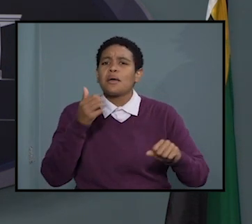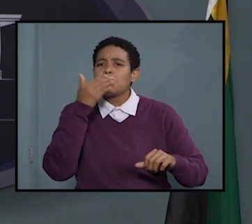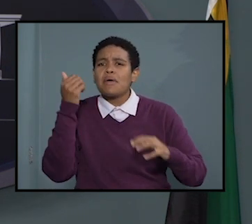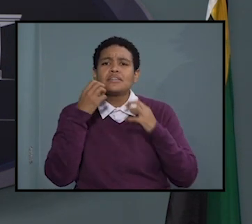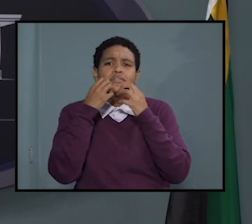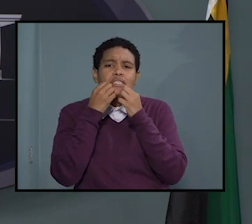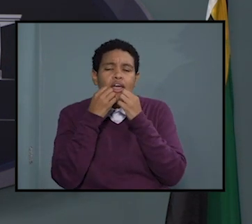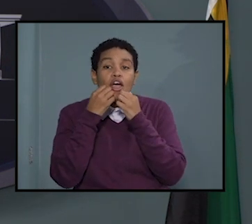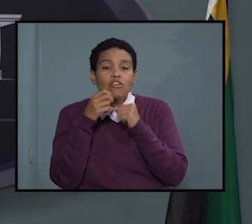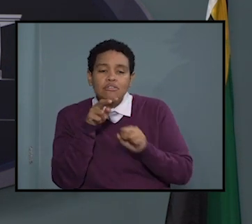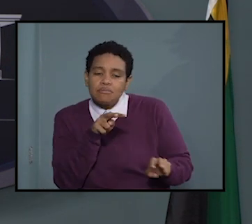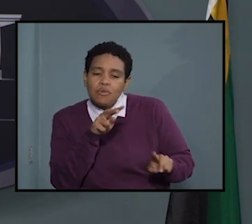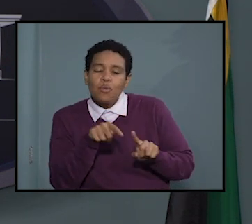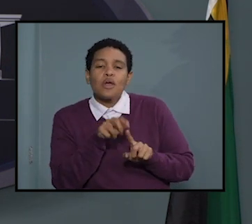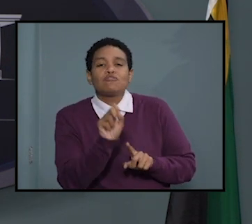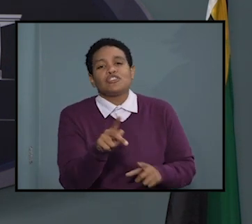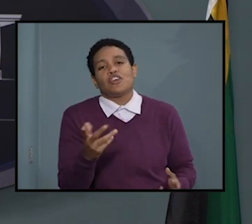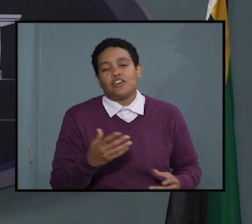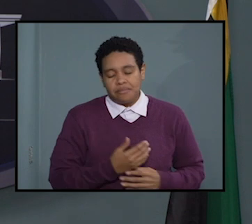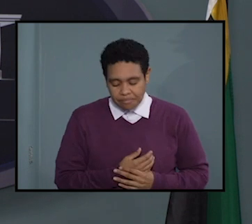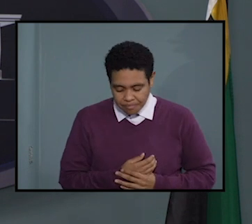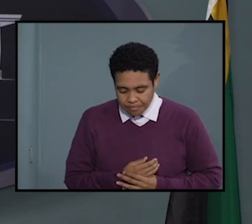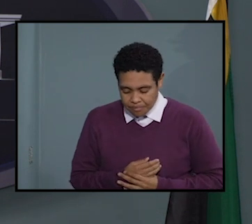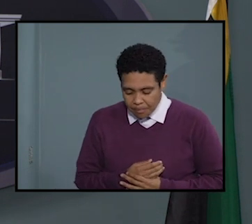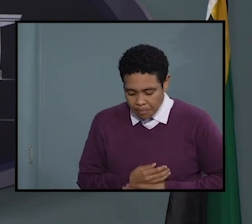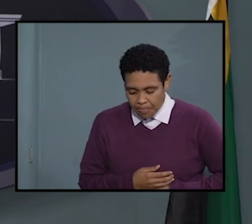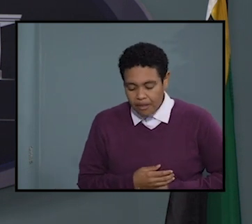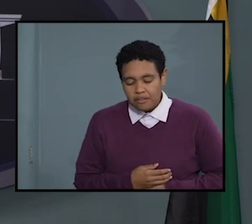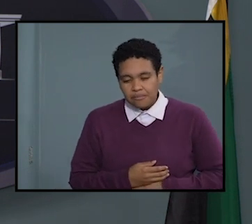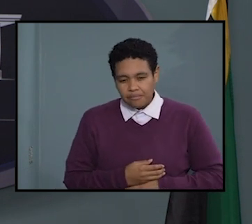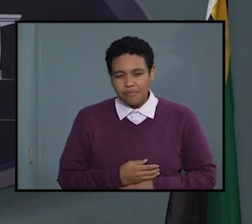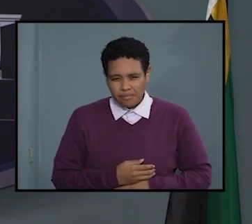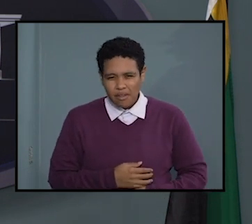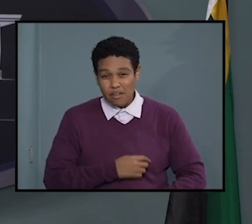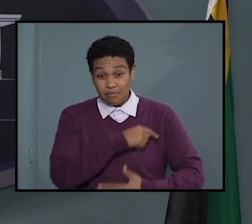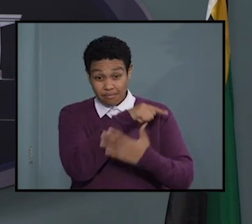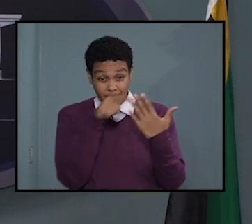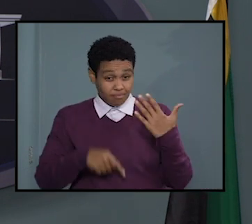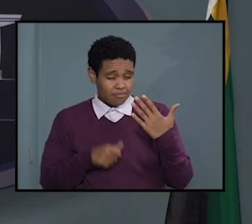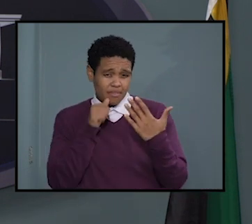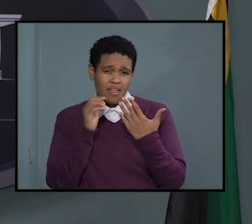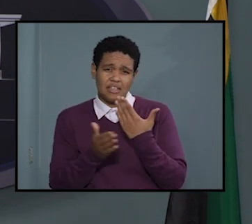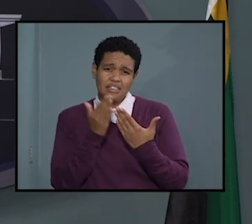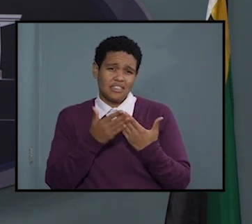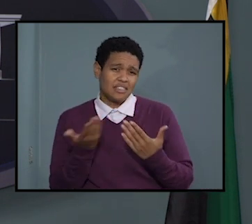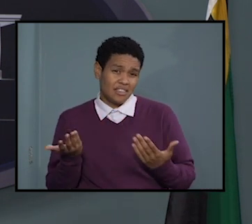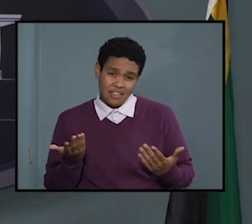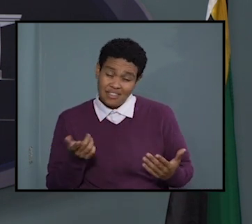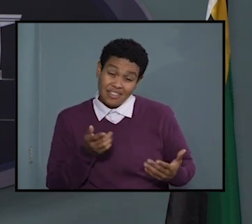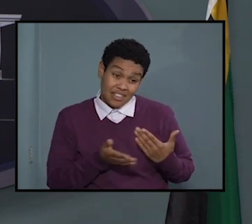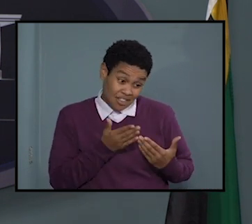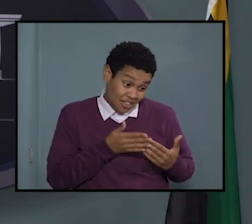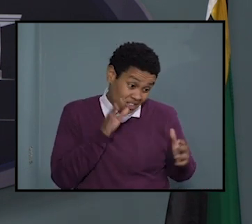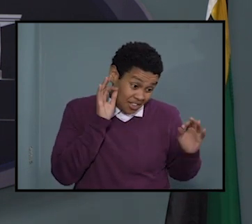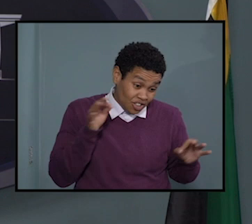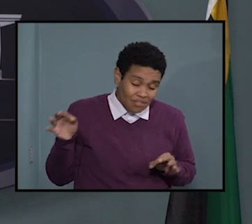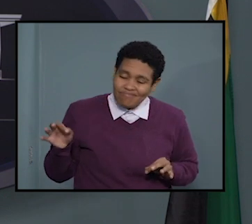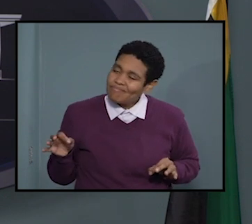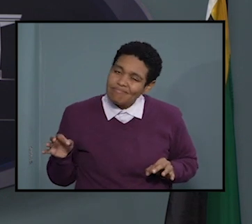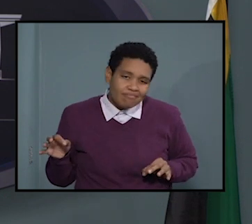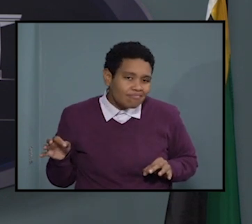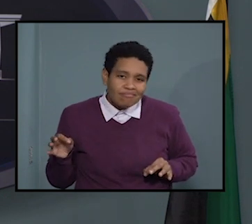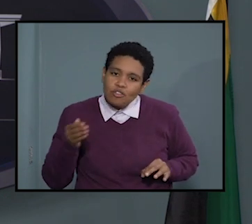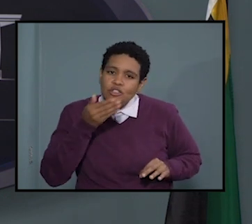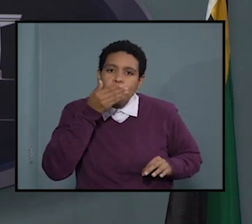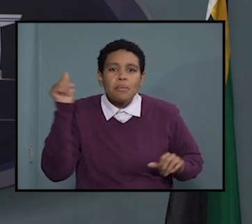of when they return. So again, these are not easy issues, no easy choices, only the best